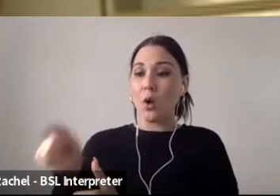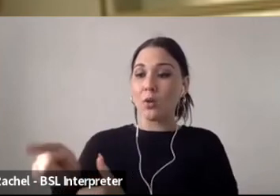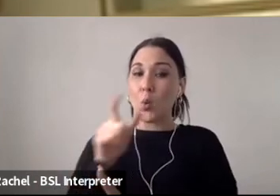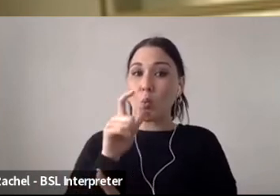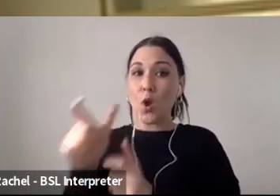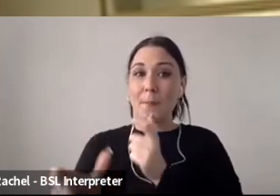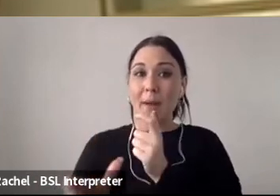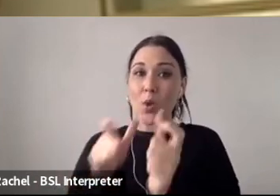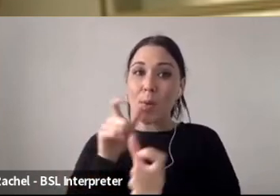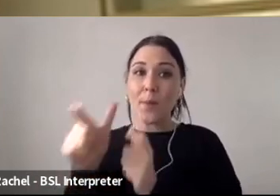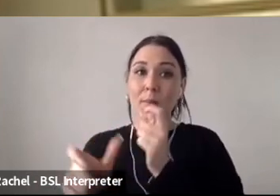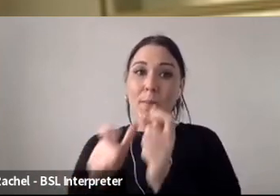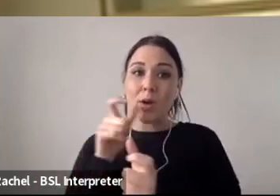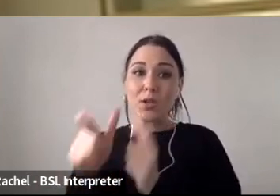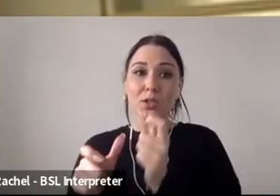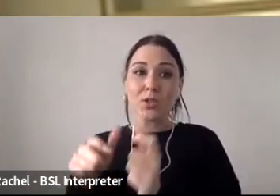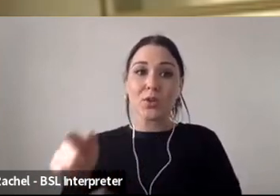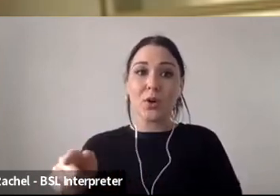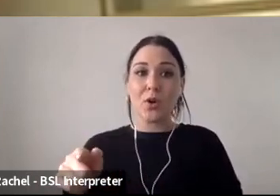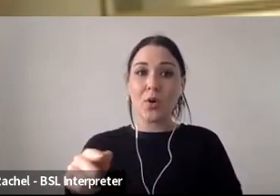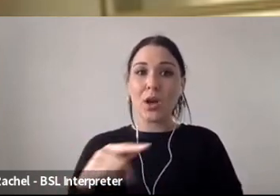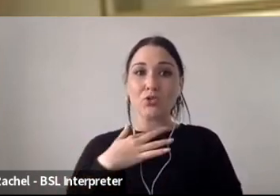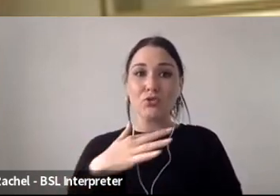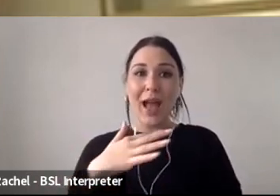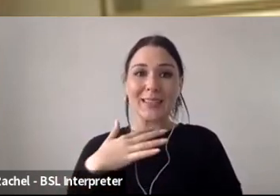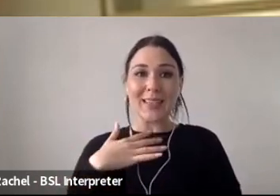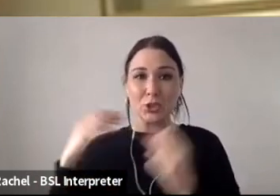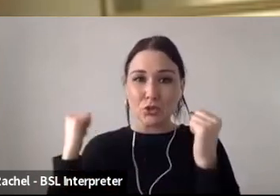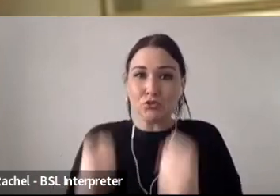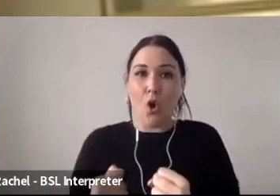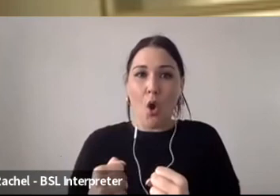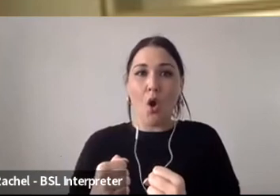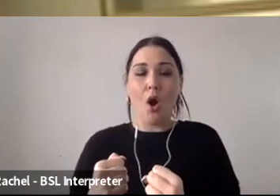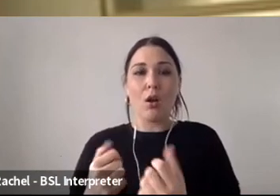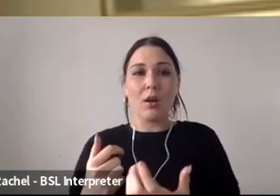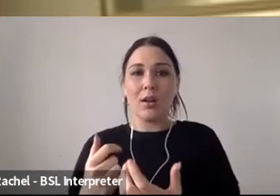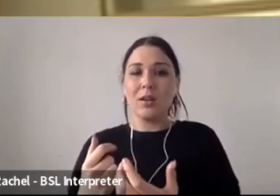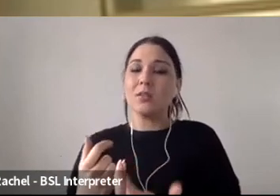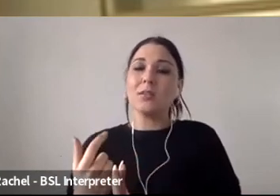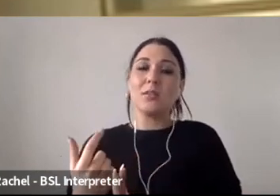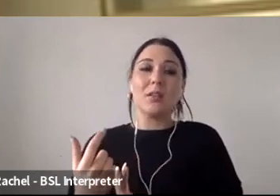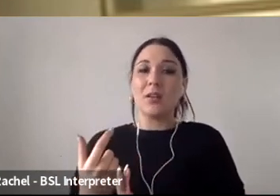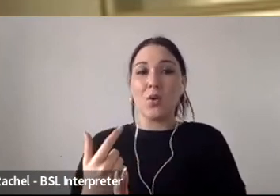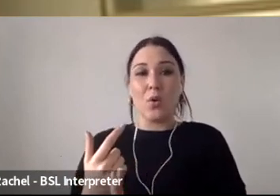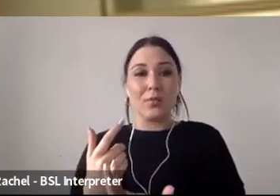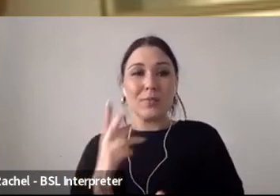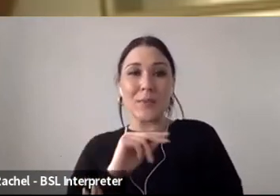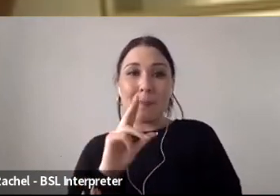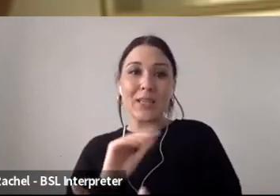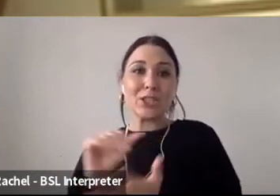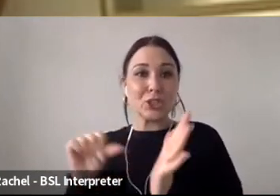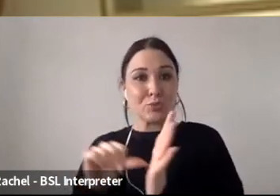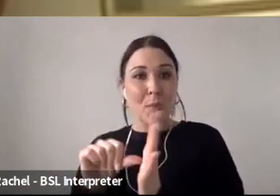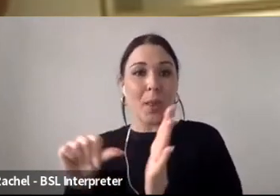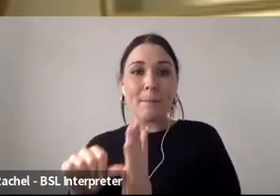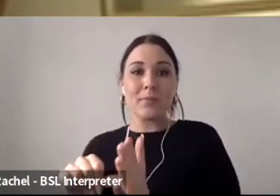a speech impairment or a very strong accent, it doesn't always come up very well, like mine. But it actually,